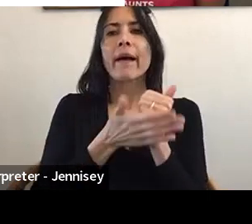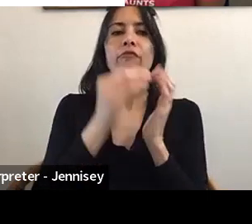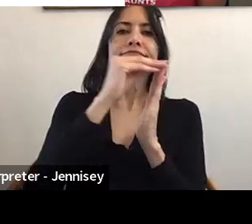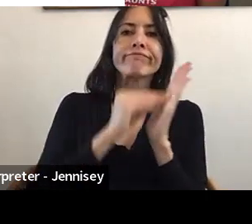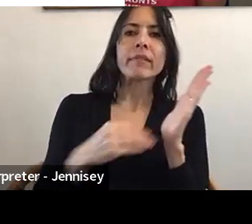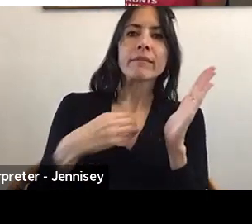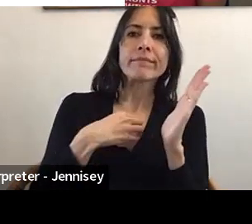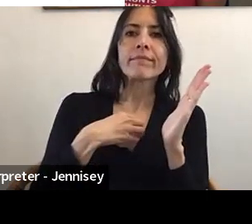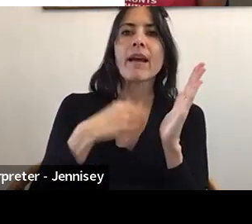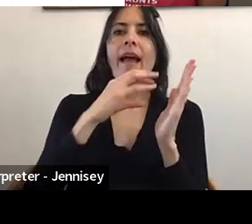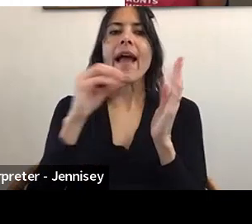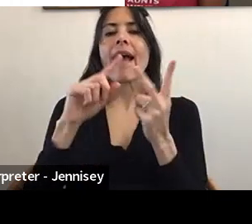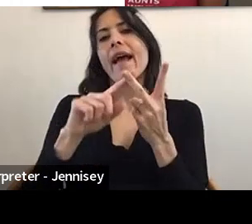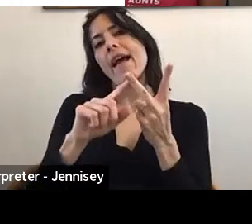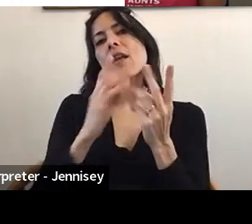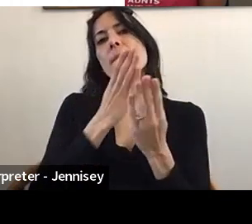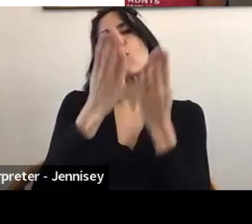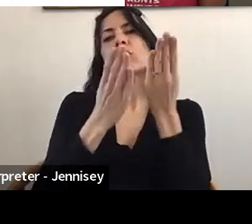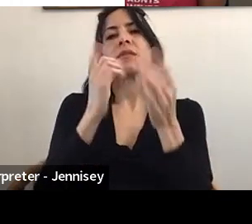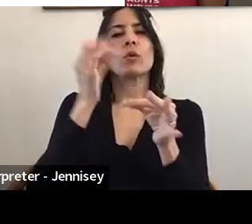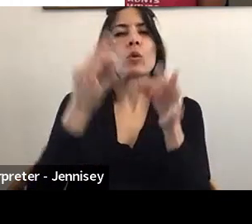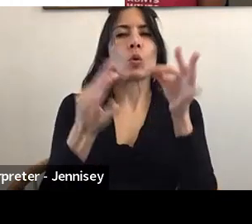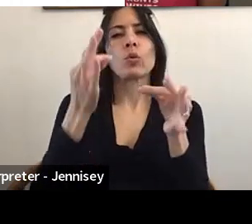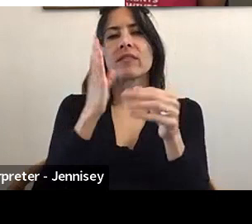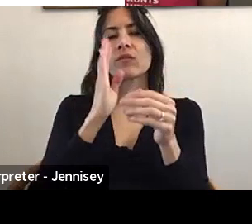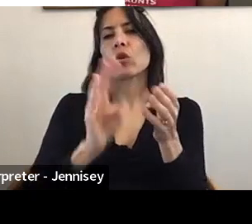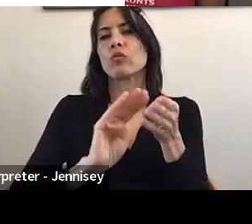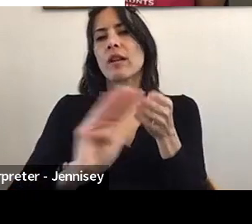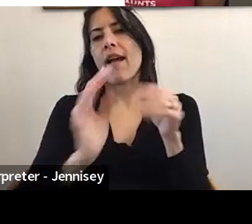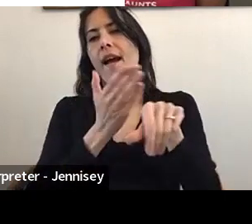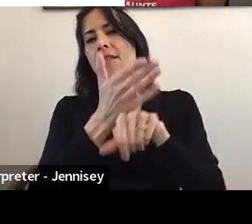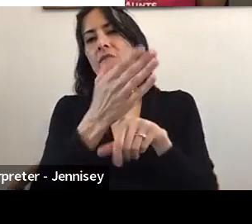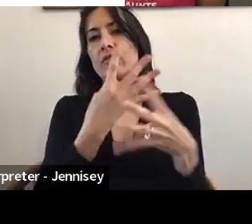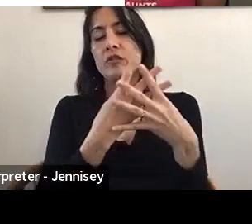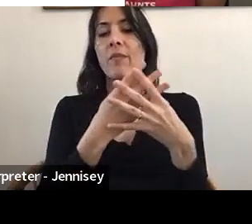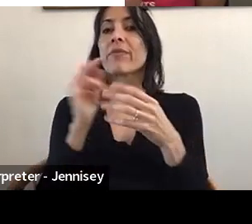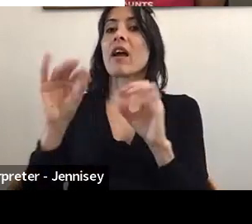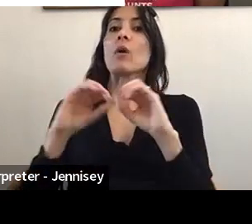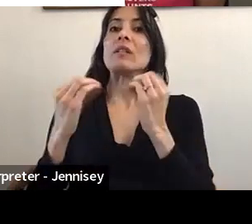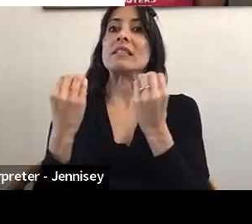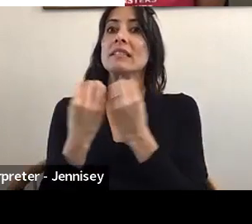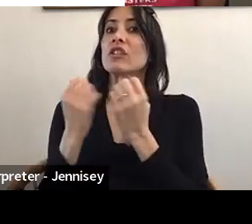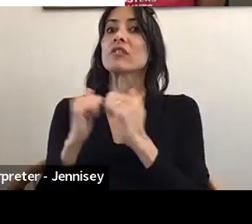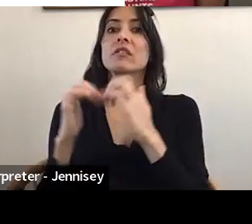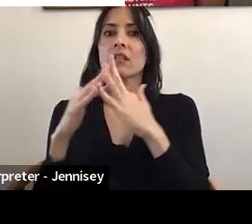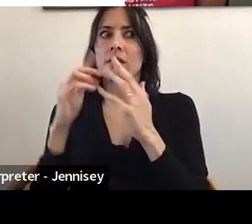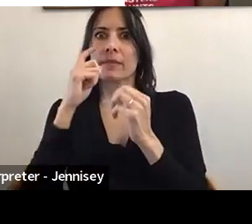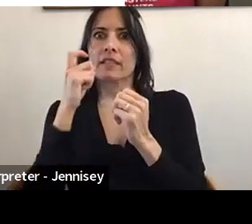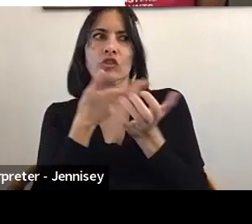se motions for post-conviction relief. Who Speaks For Me was born from the stories of the women Taylar did time